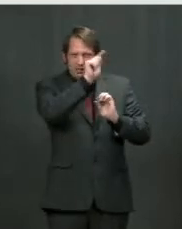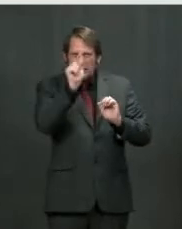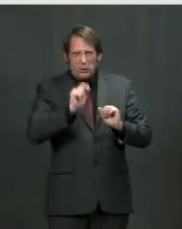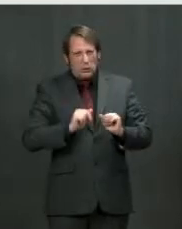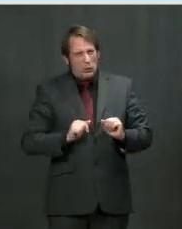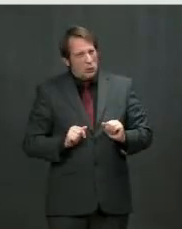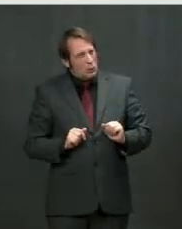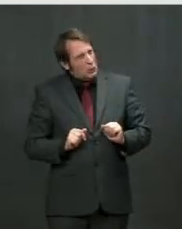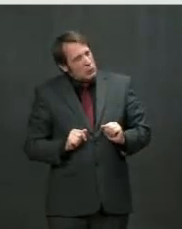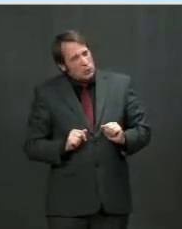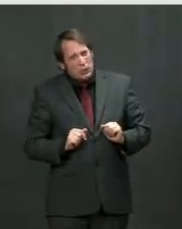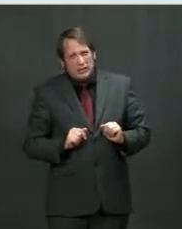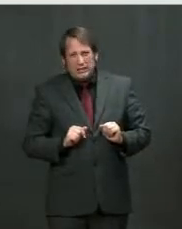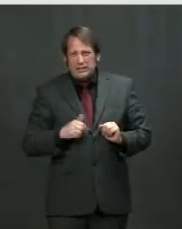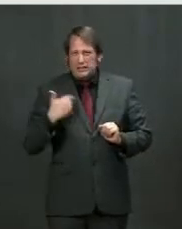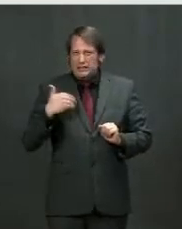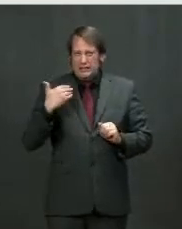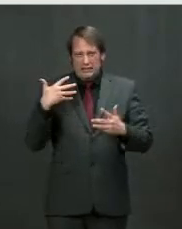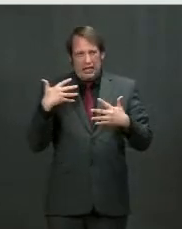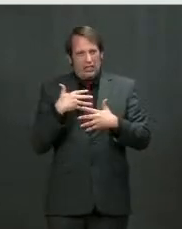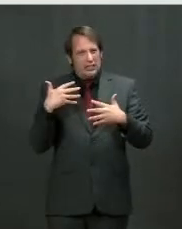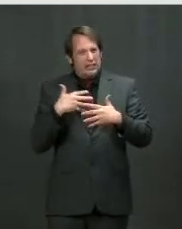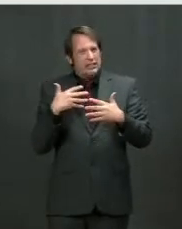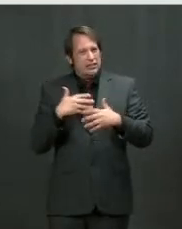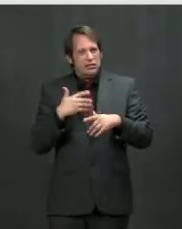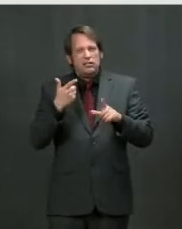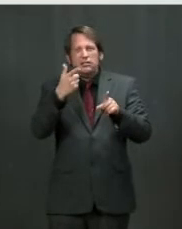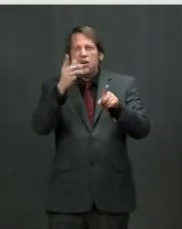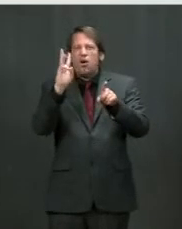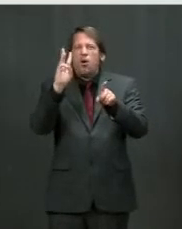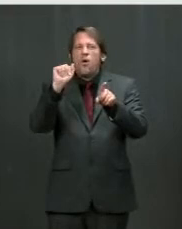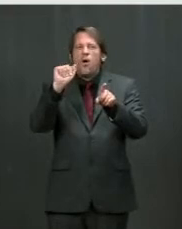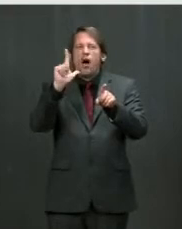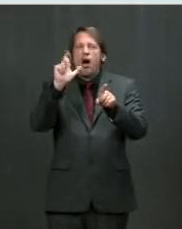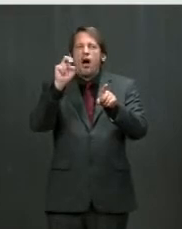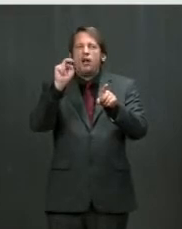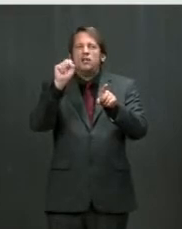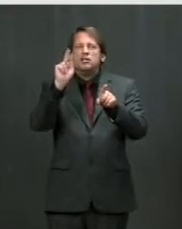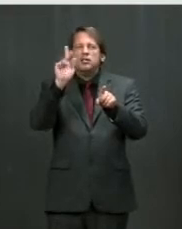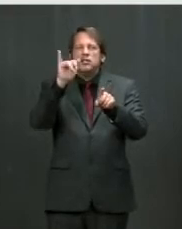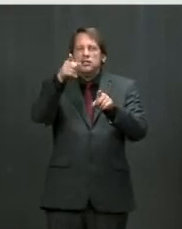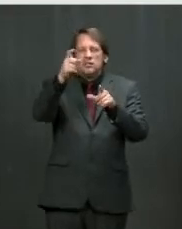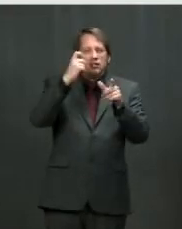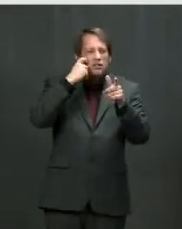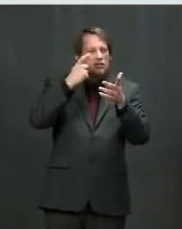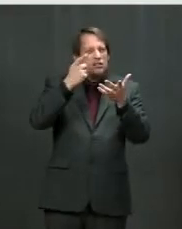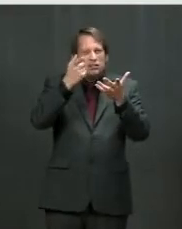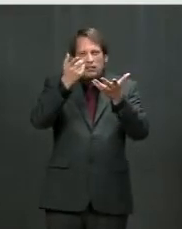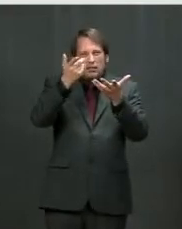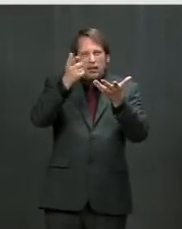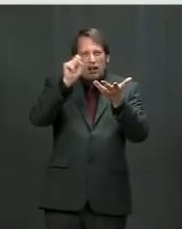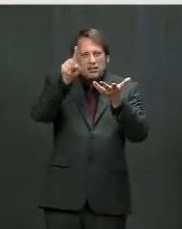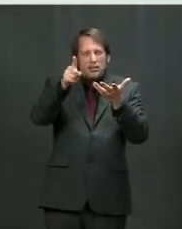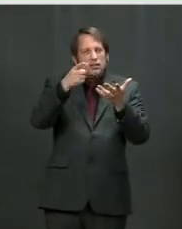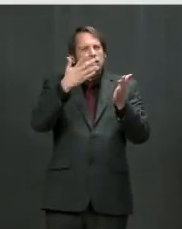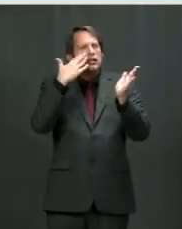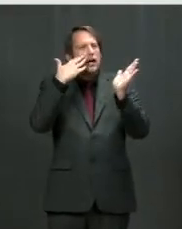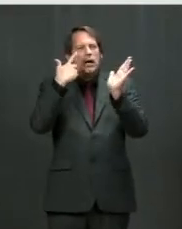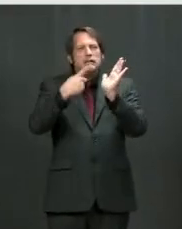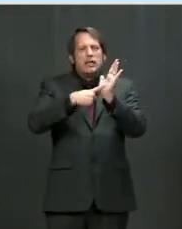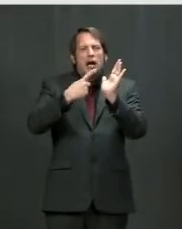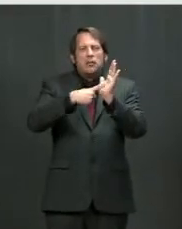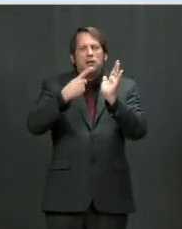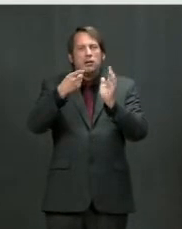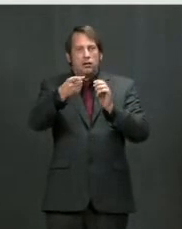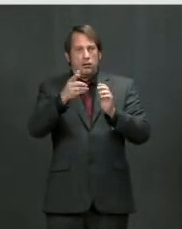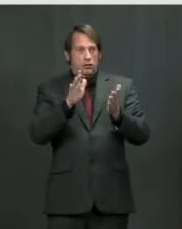you mentioned in your statement that there might be time to sort of have some clearer guidance on after school